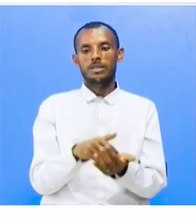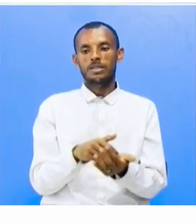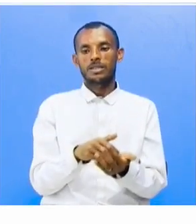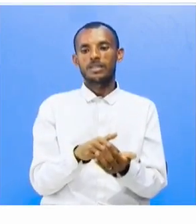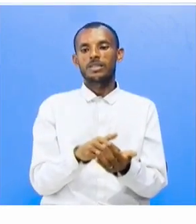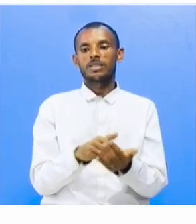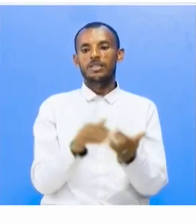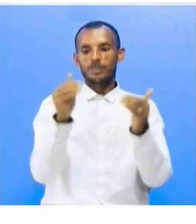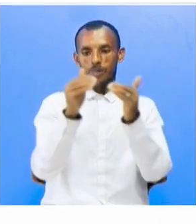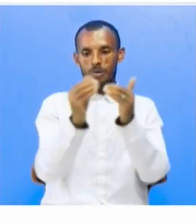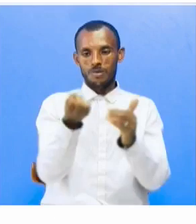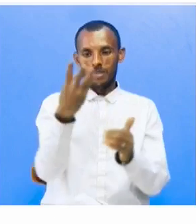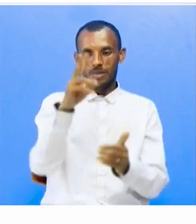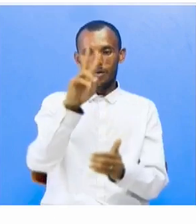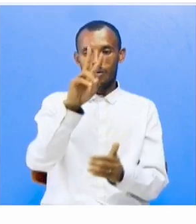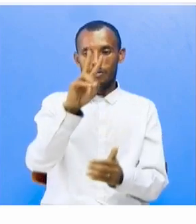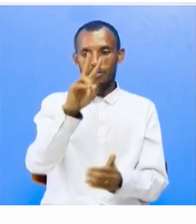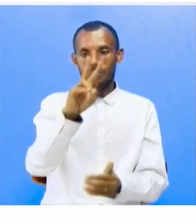year will be also